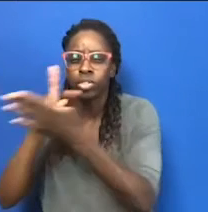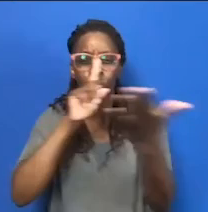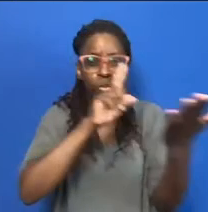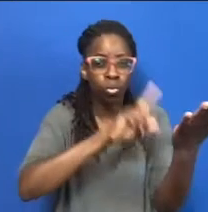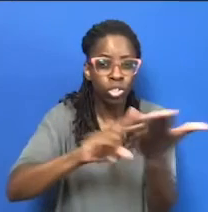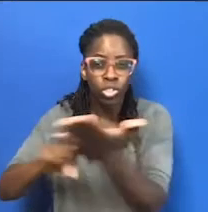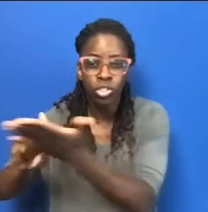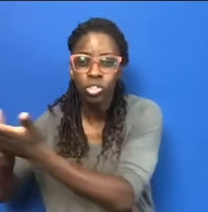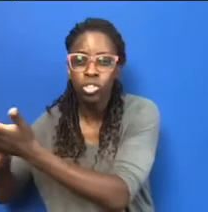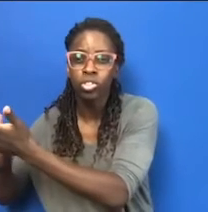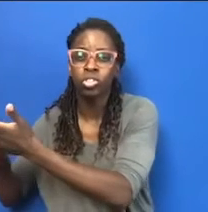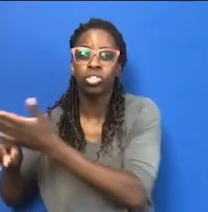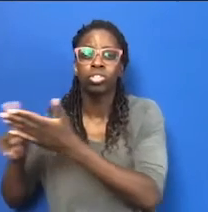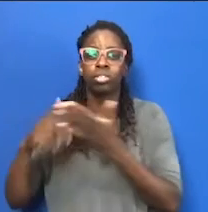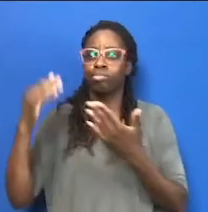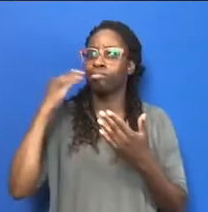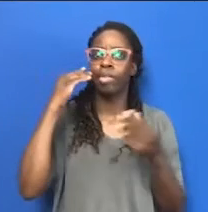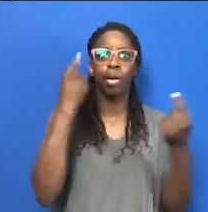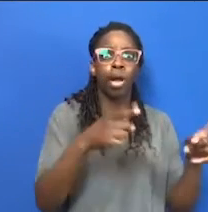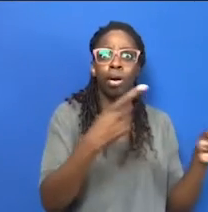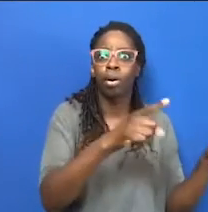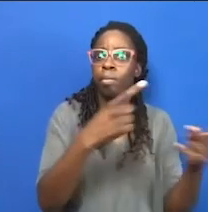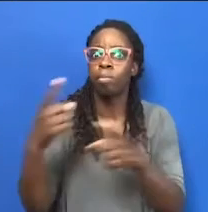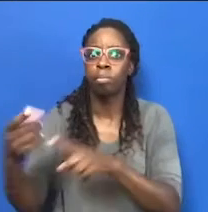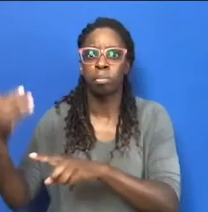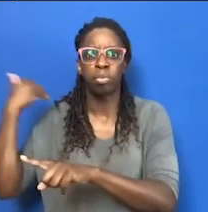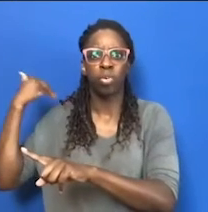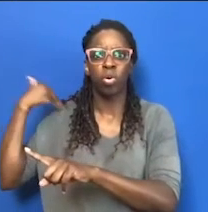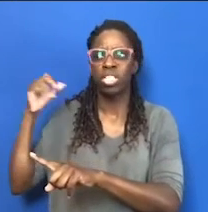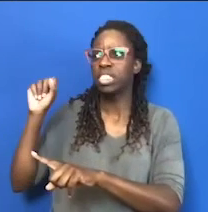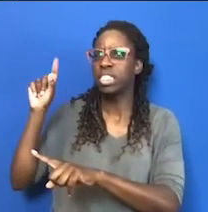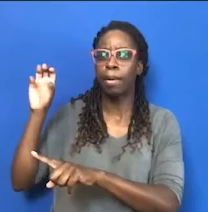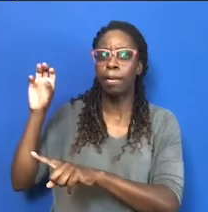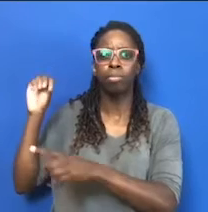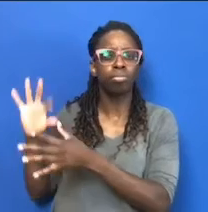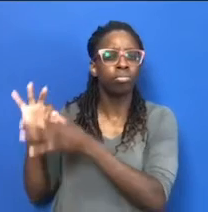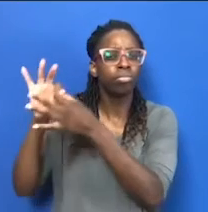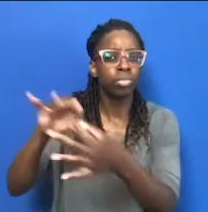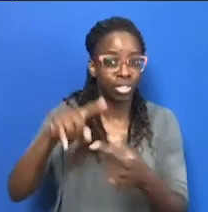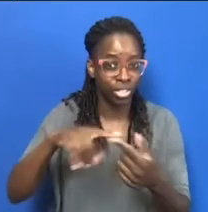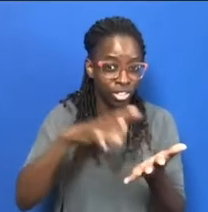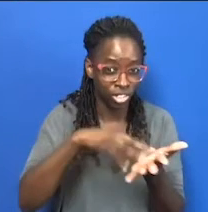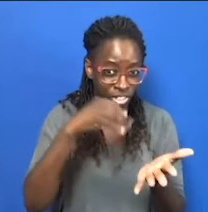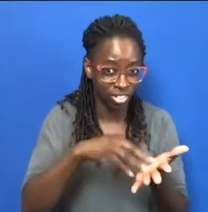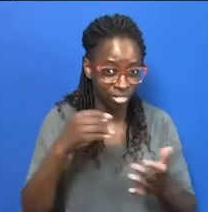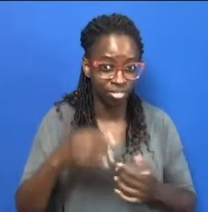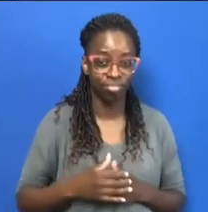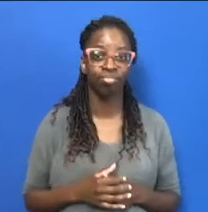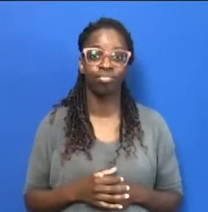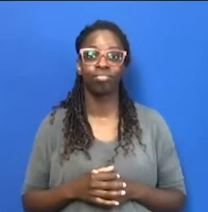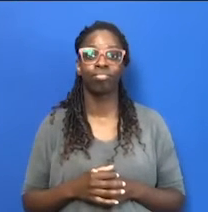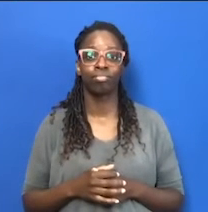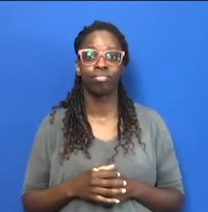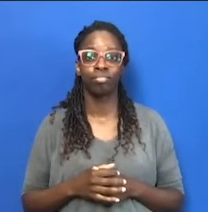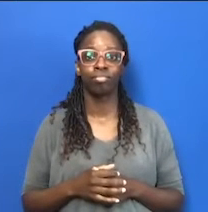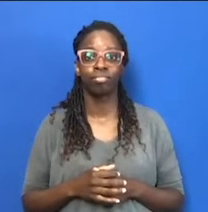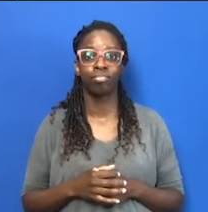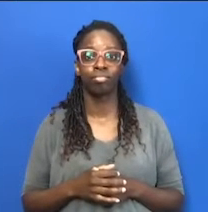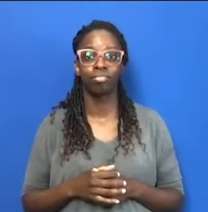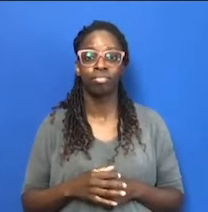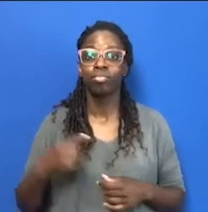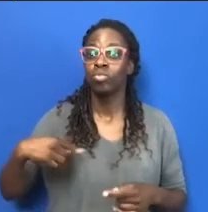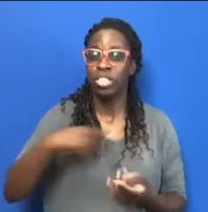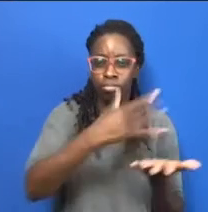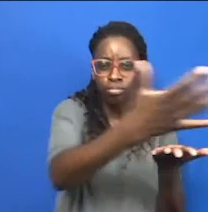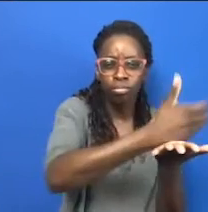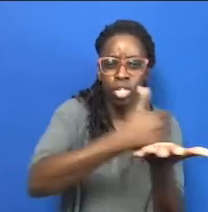research evidence exists in STEM learning for young children with disabilities. In order to do this, we conducted